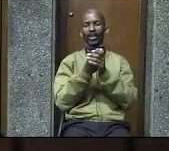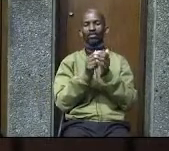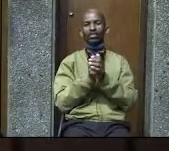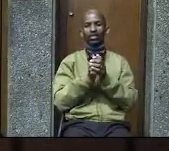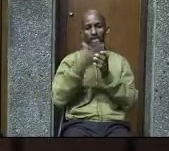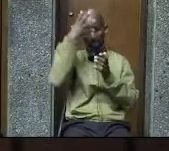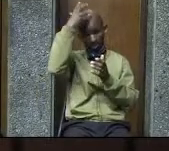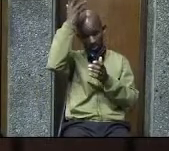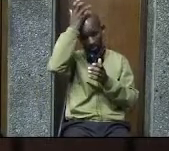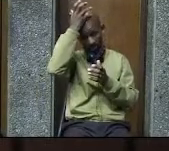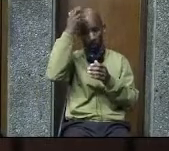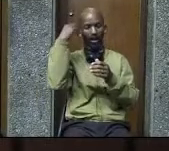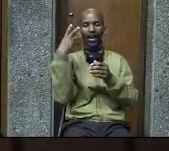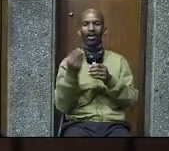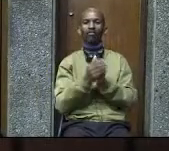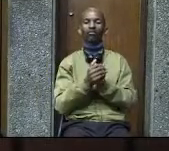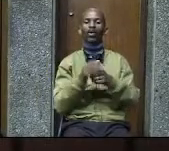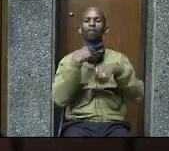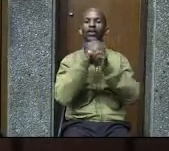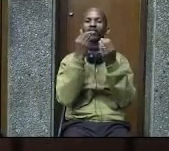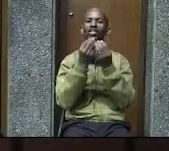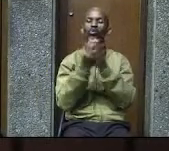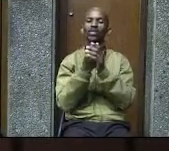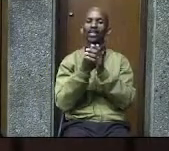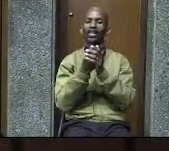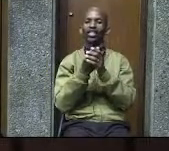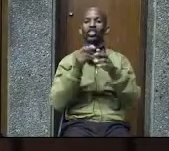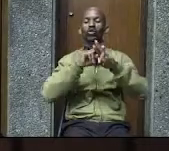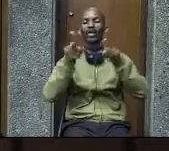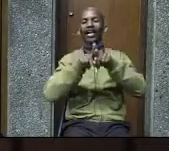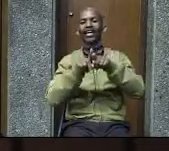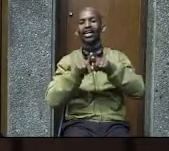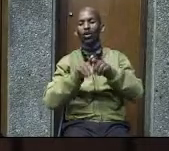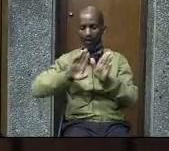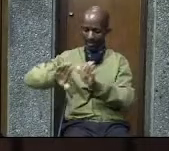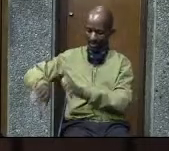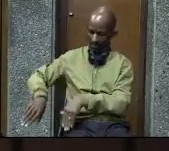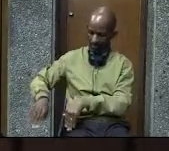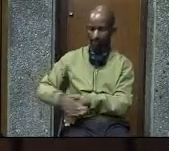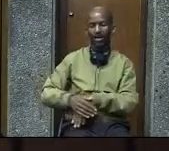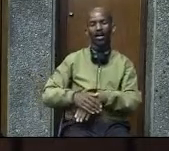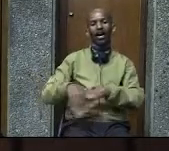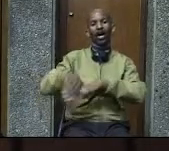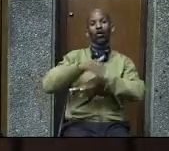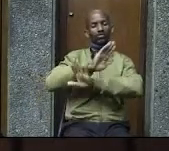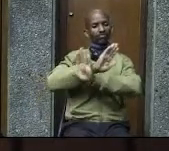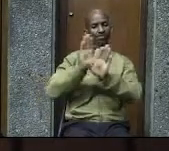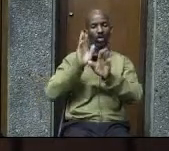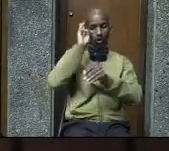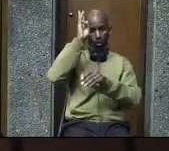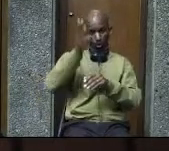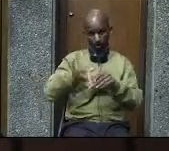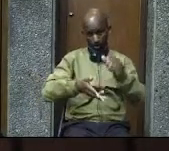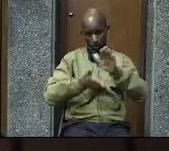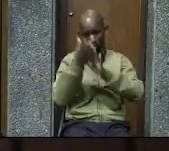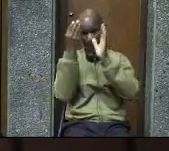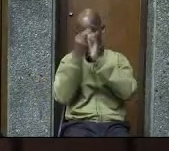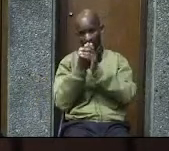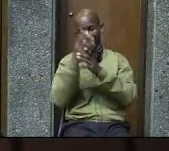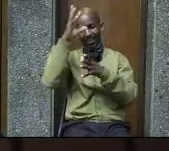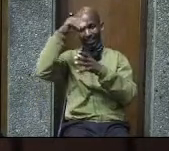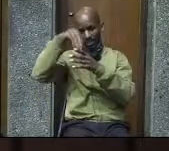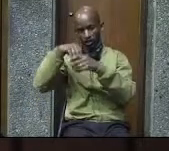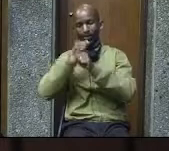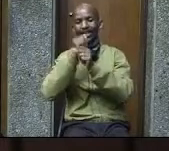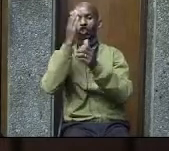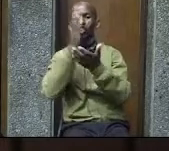have a separate engagement le magoshi it's not like we left them in the out of the process we will be going and engage them and